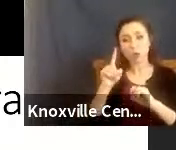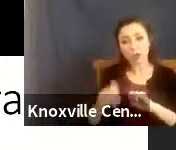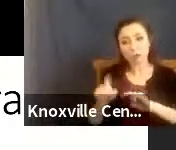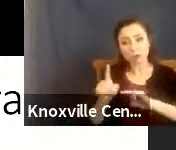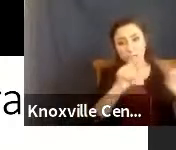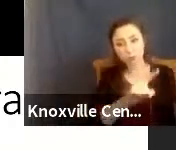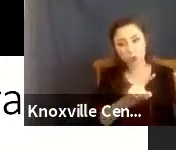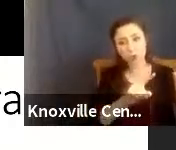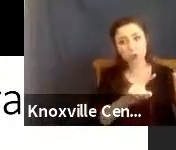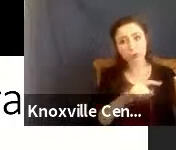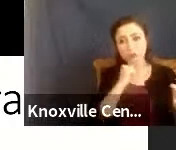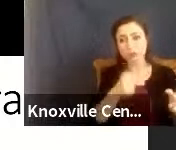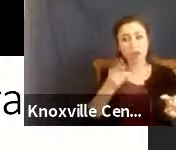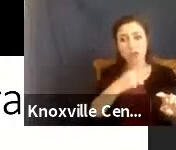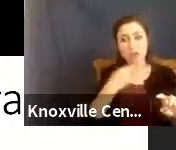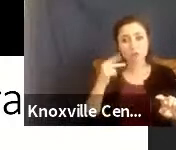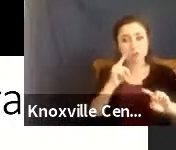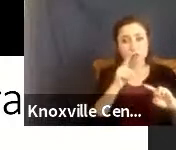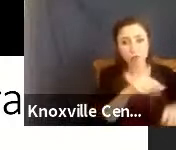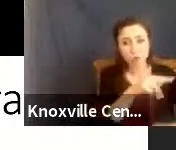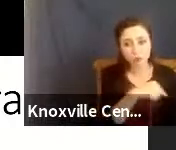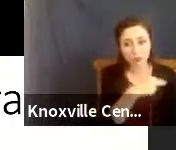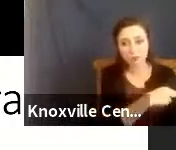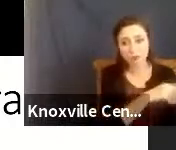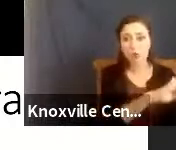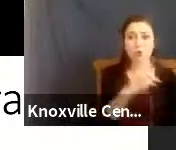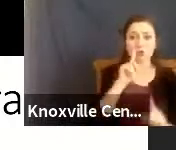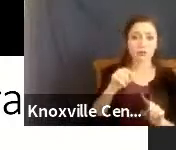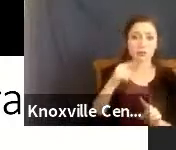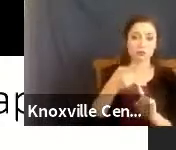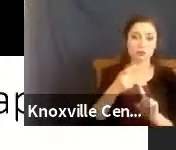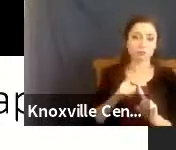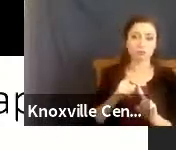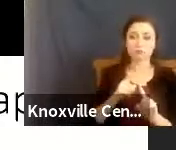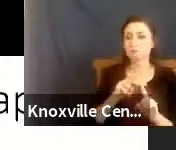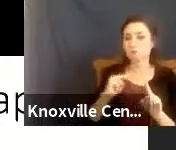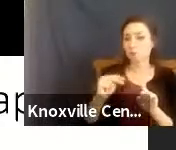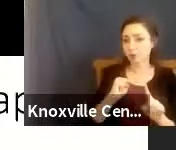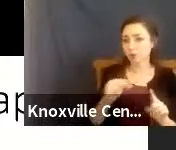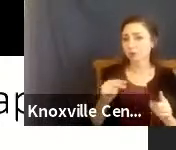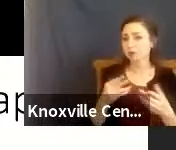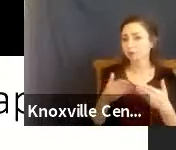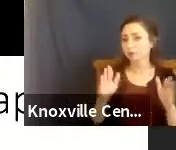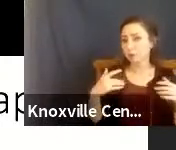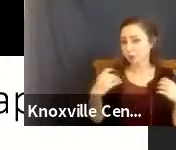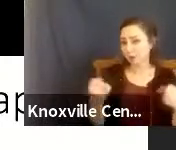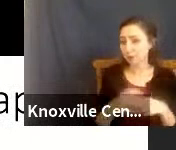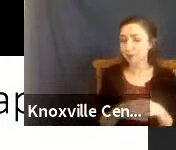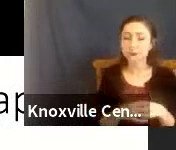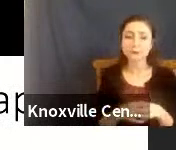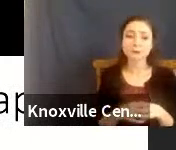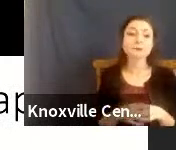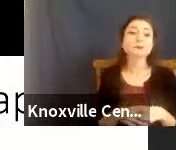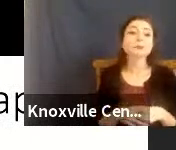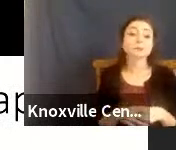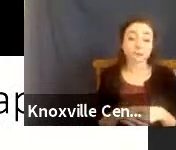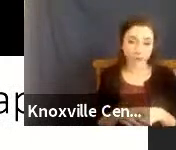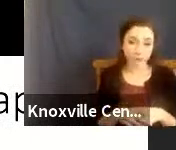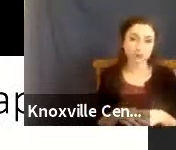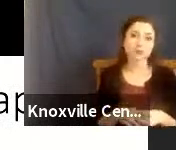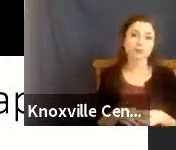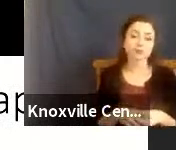health perspective, at least that was her answer. Next slide, please. So trying